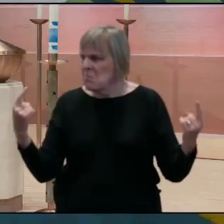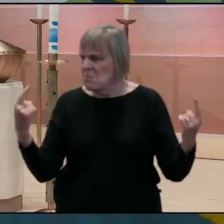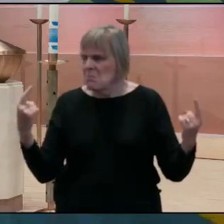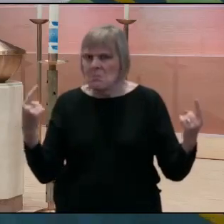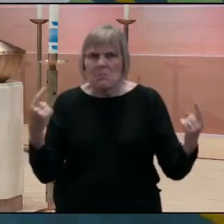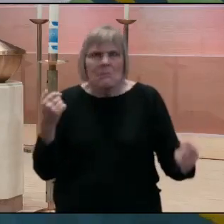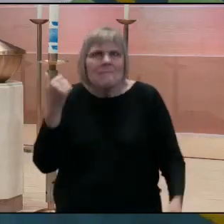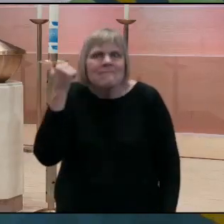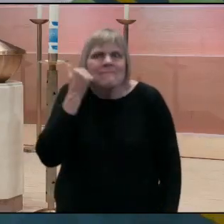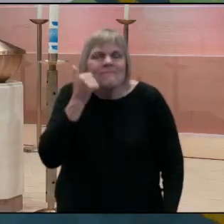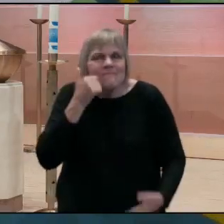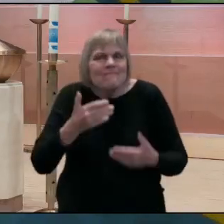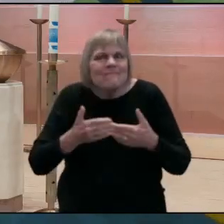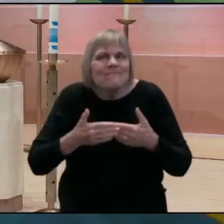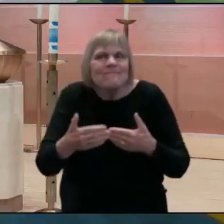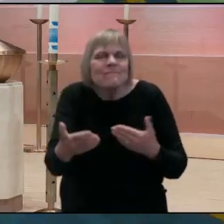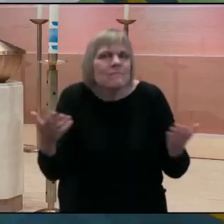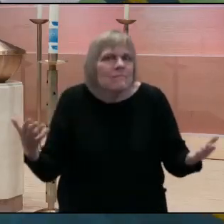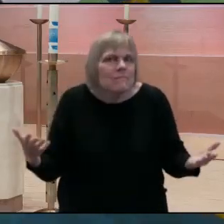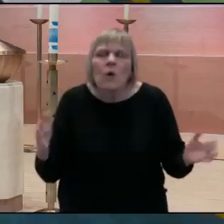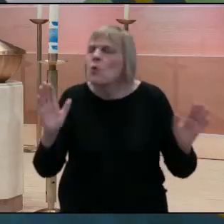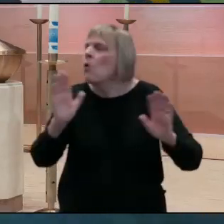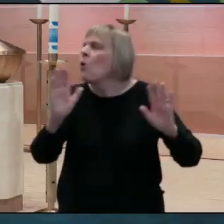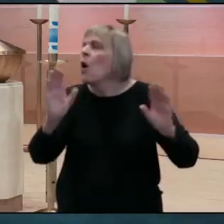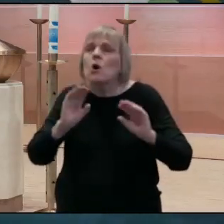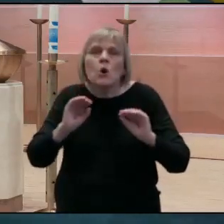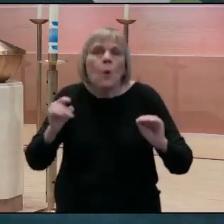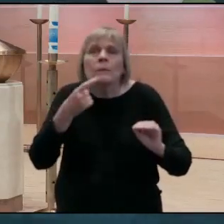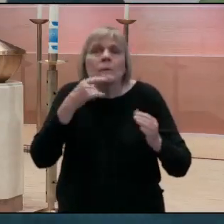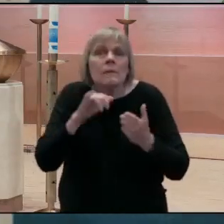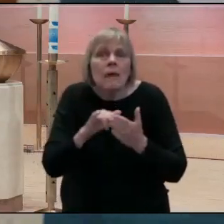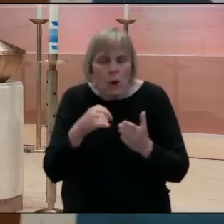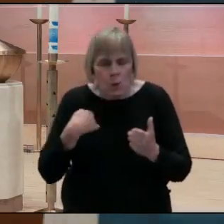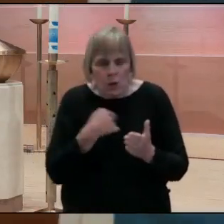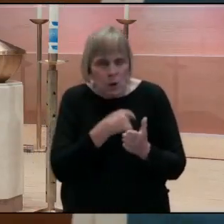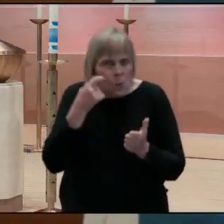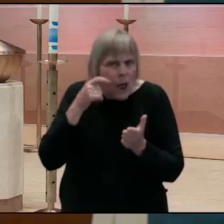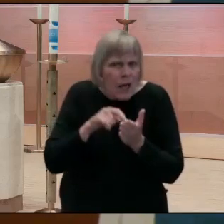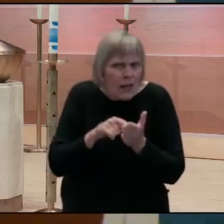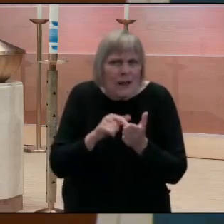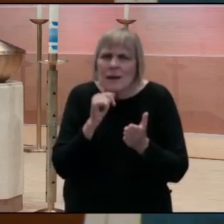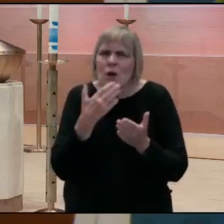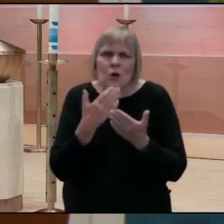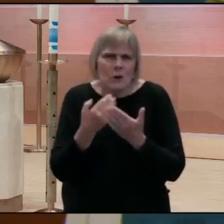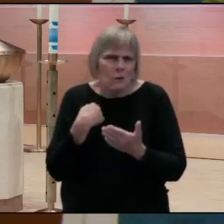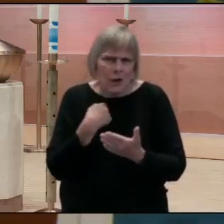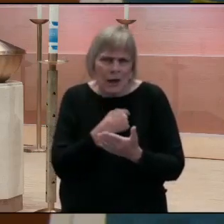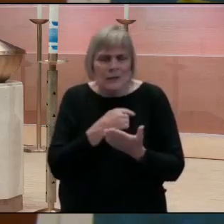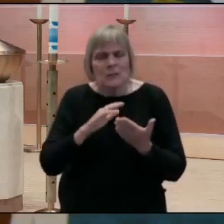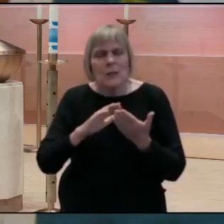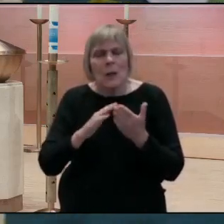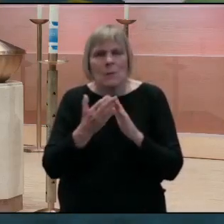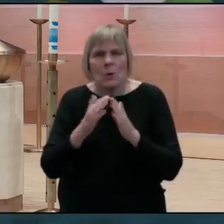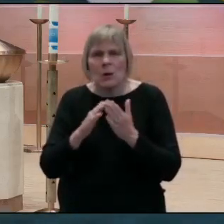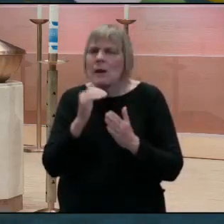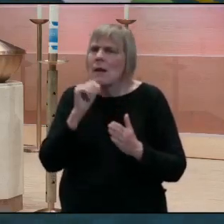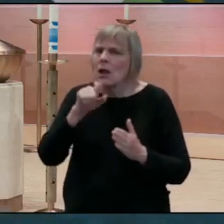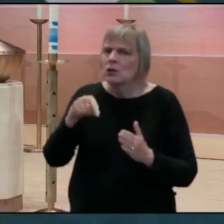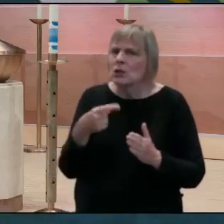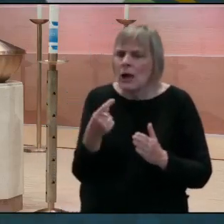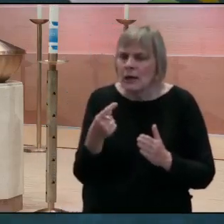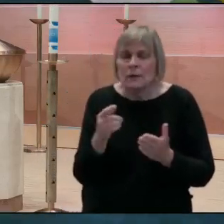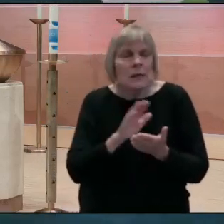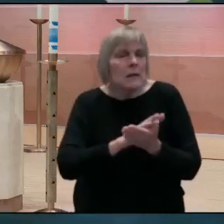the time? Yeah? No, no one's saying that. We all recognize that's not good for us, and that community, it's not just